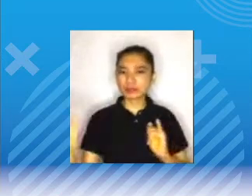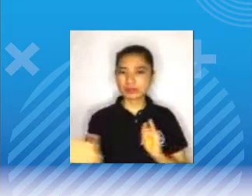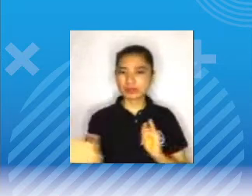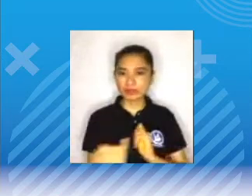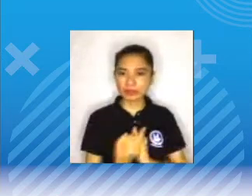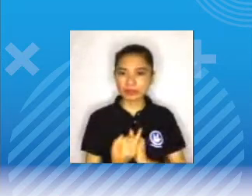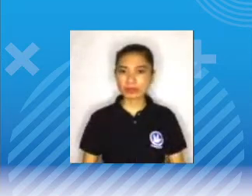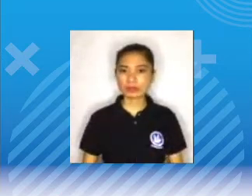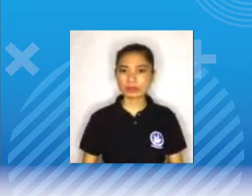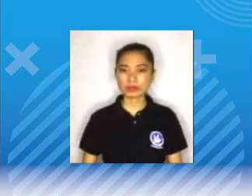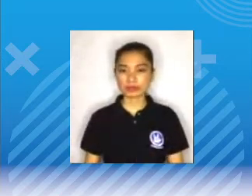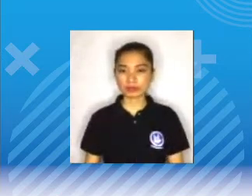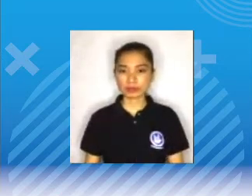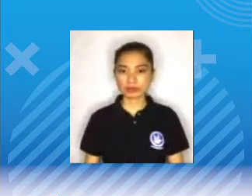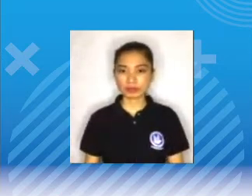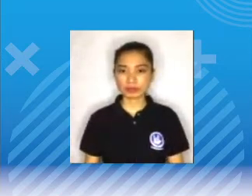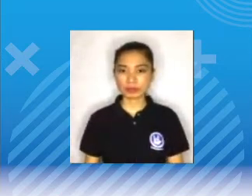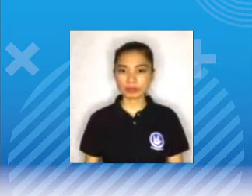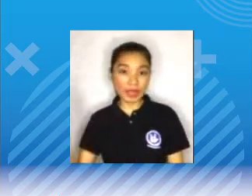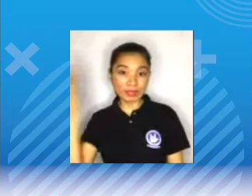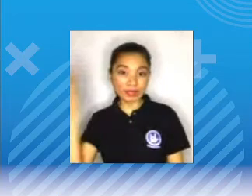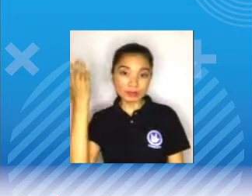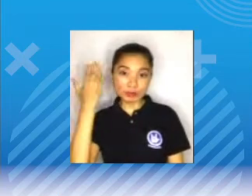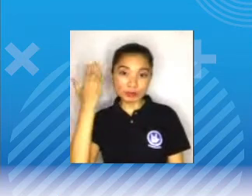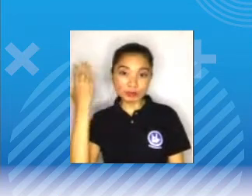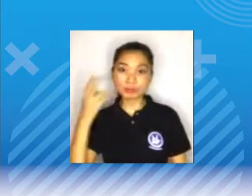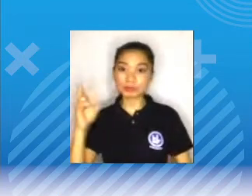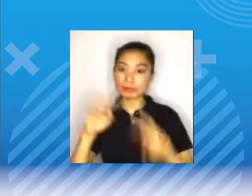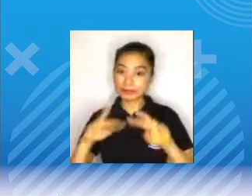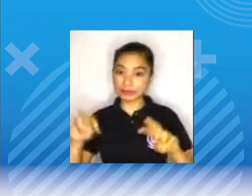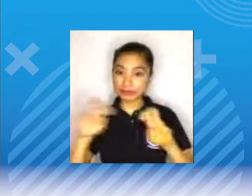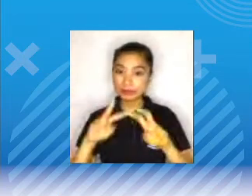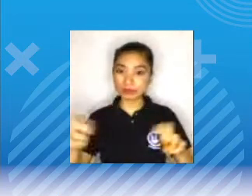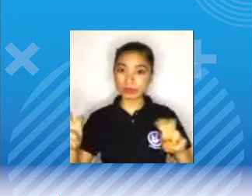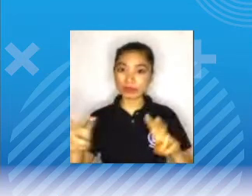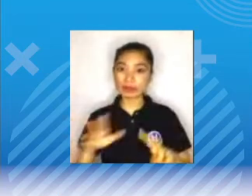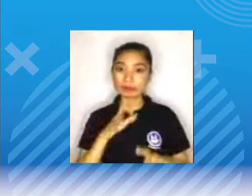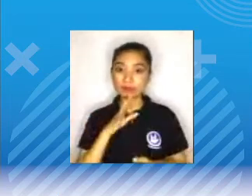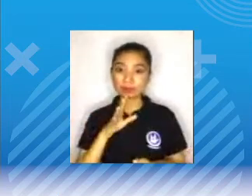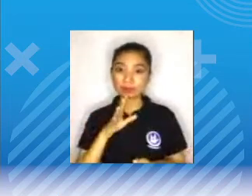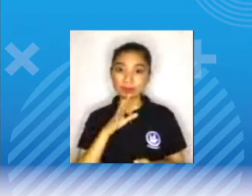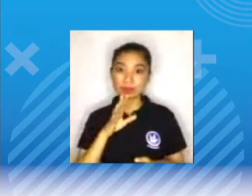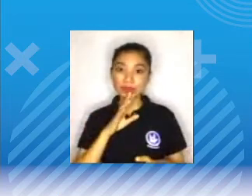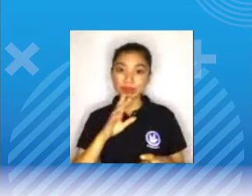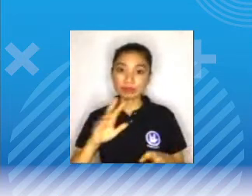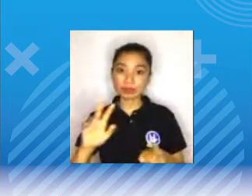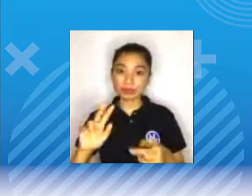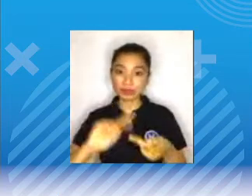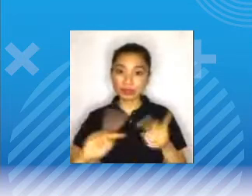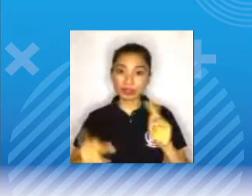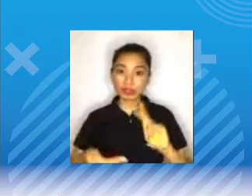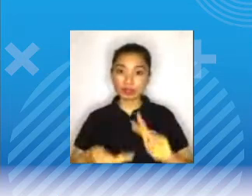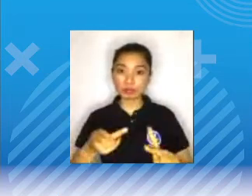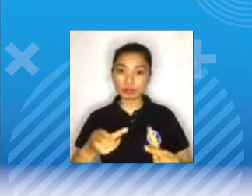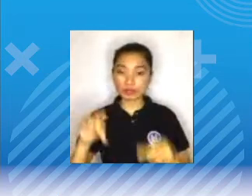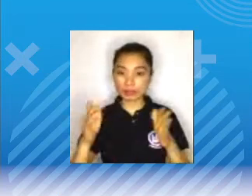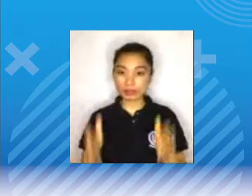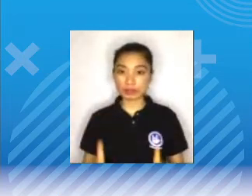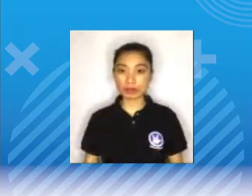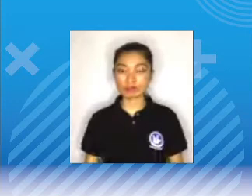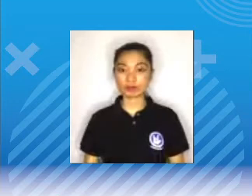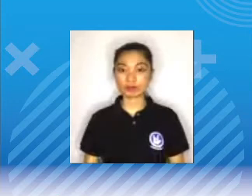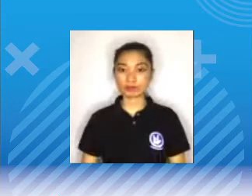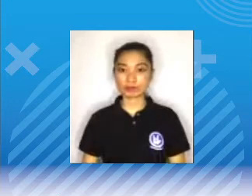research speakers from that various partner organization para po mag-discuss sa atin ng various topics